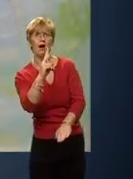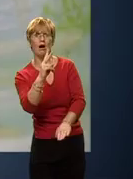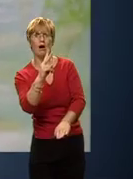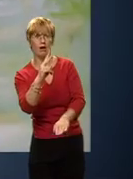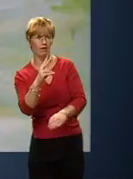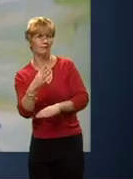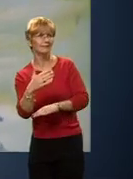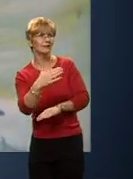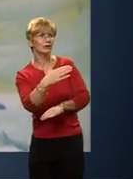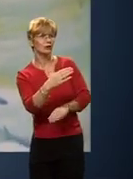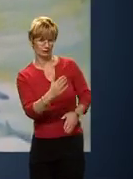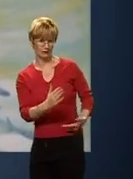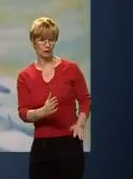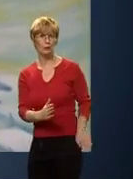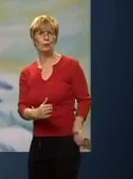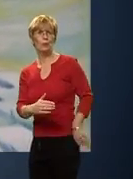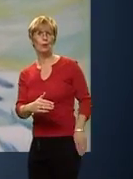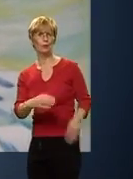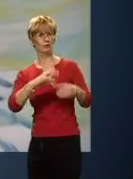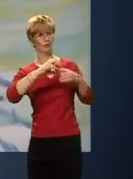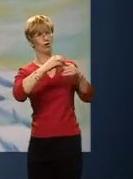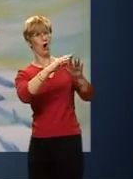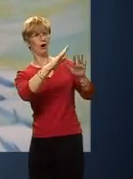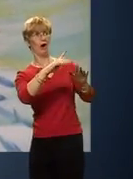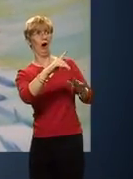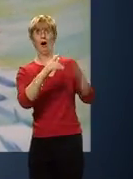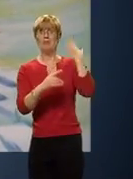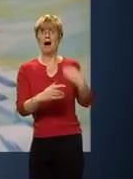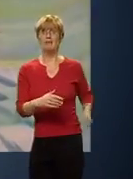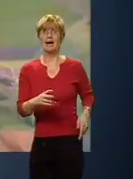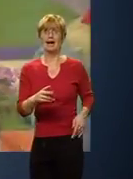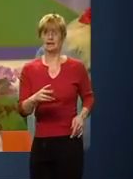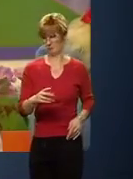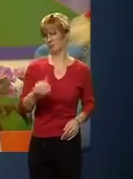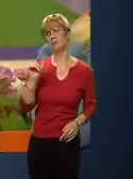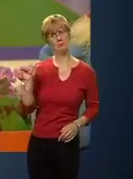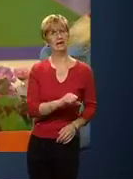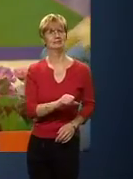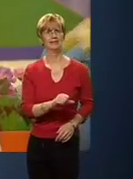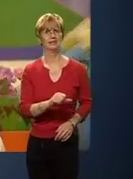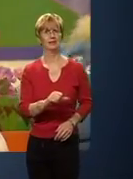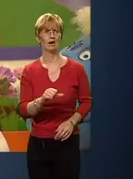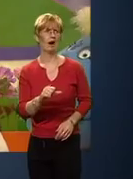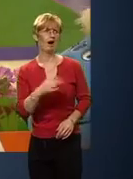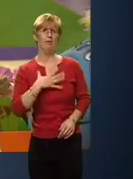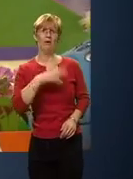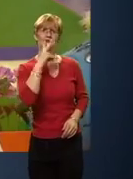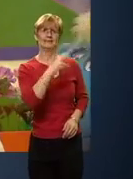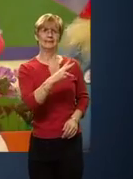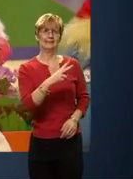glinting by the rocks. Oh, it must be the mermaid again. Oh, it must be. Millie wanted to see her so